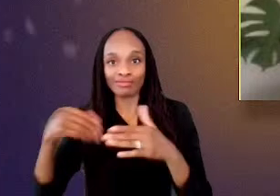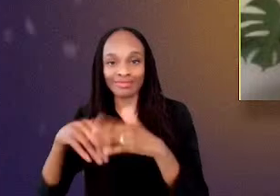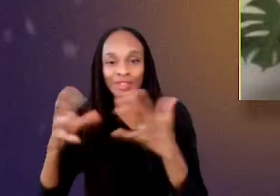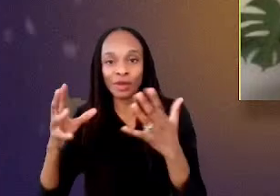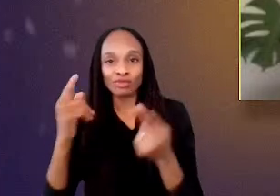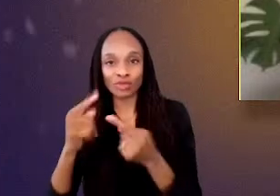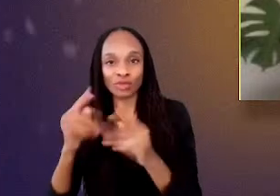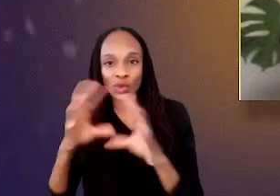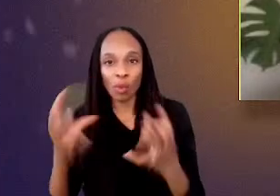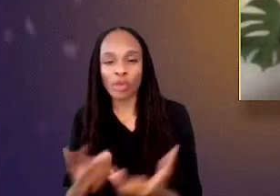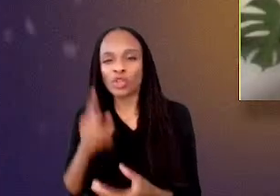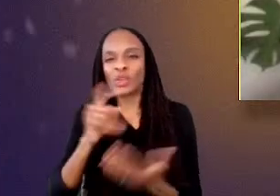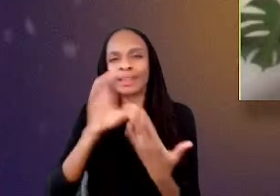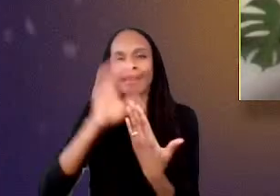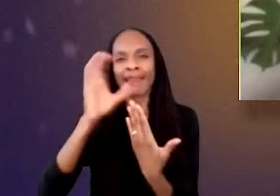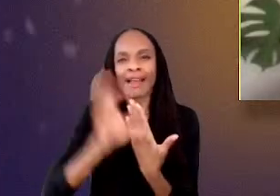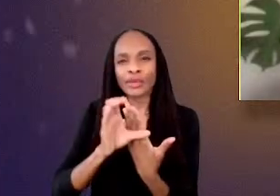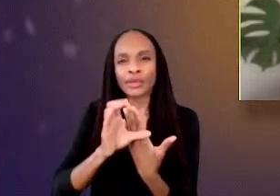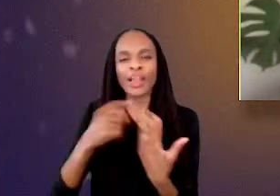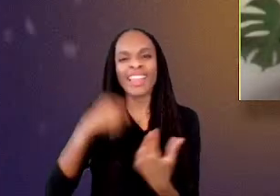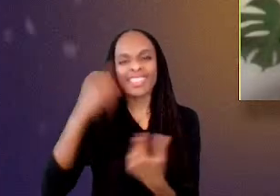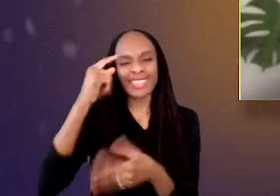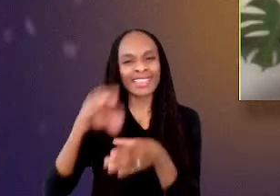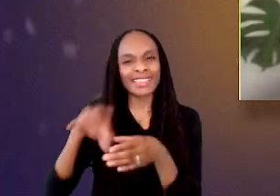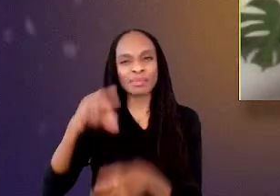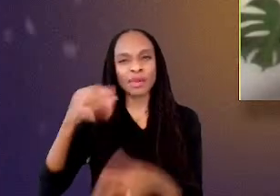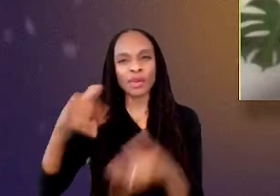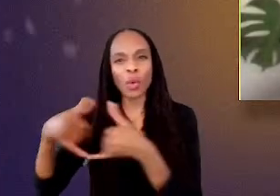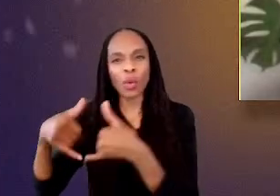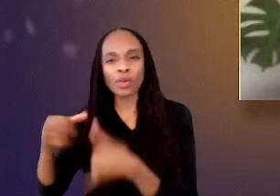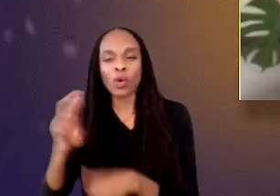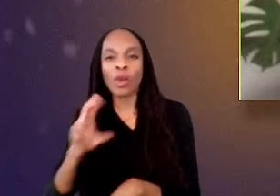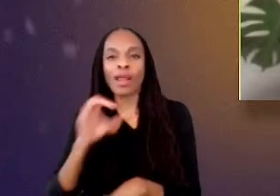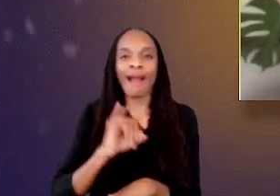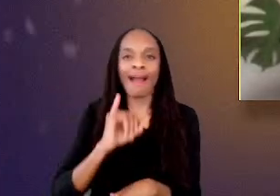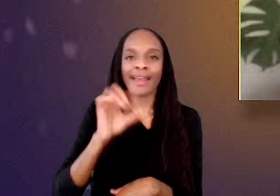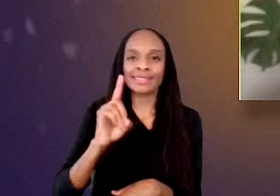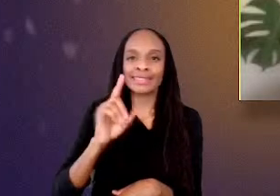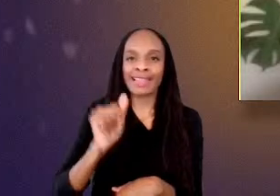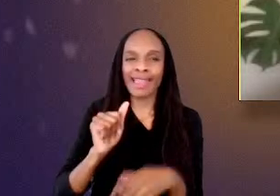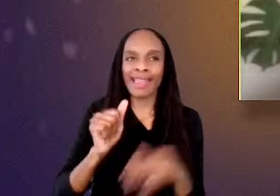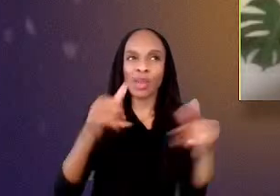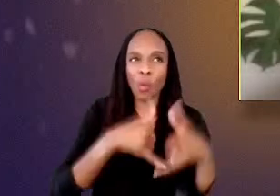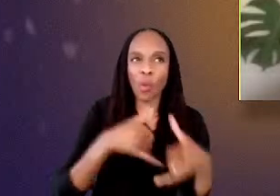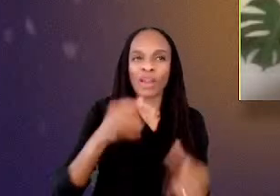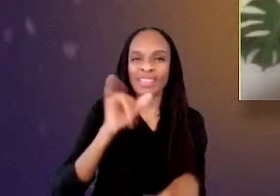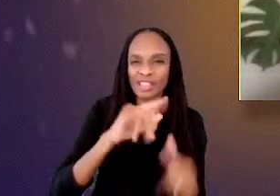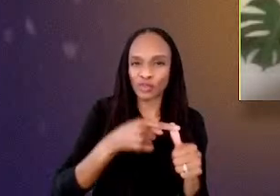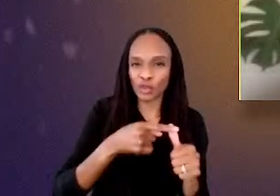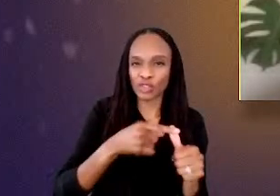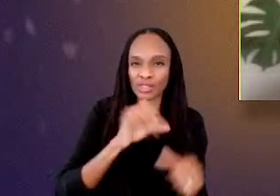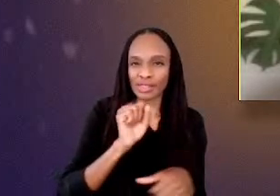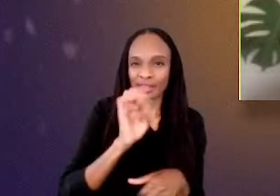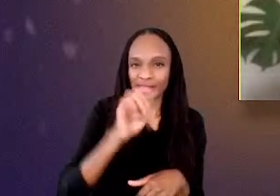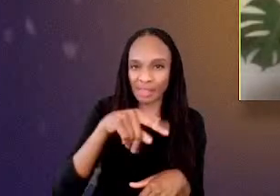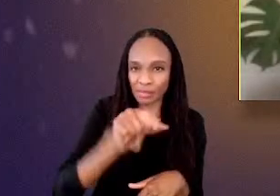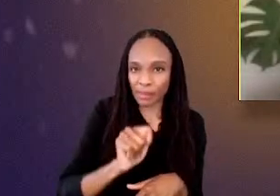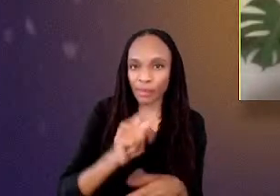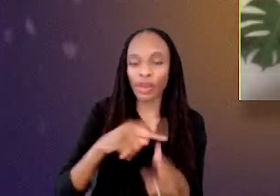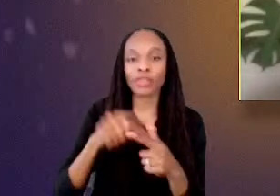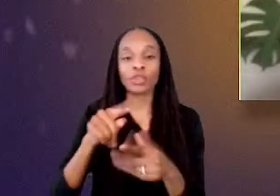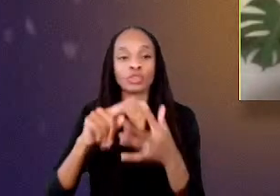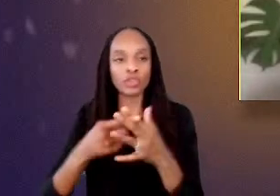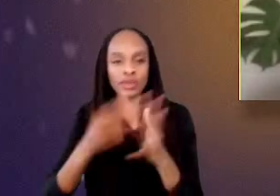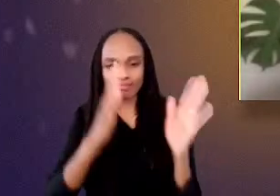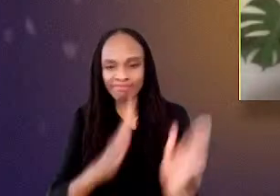together. I think Spirit Awards or IDA Awards is first in like September. And then you're starting to plan all